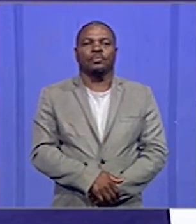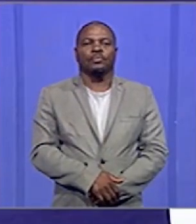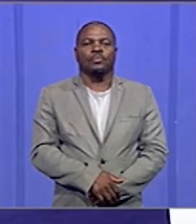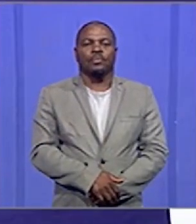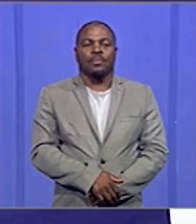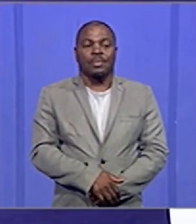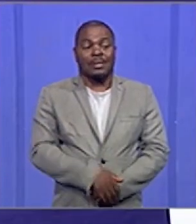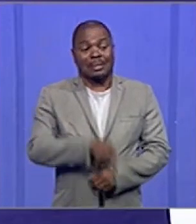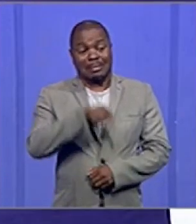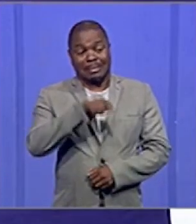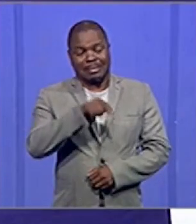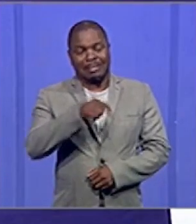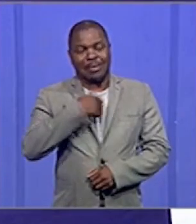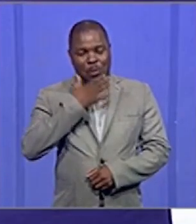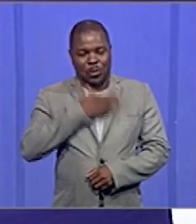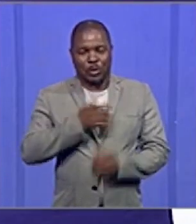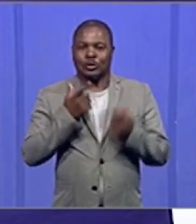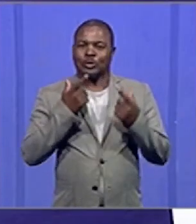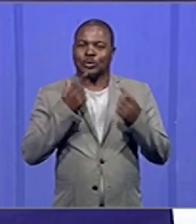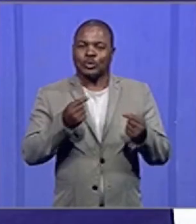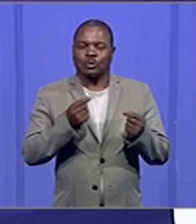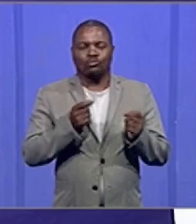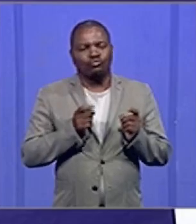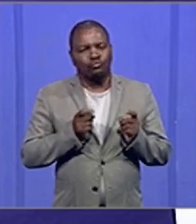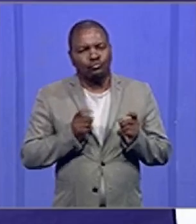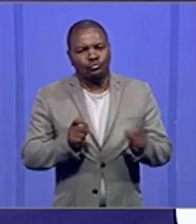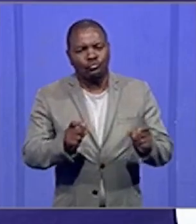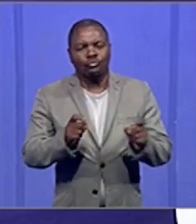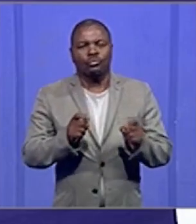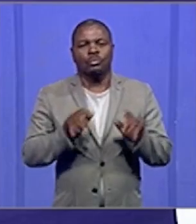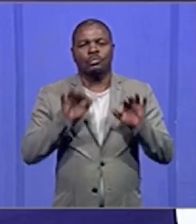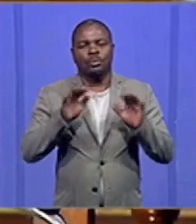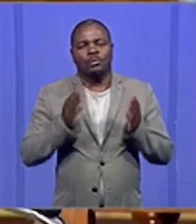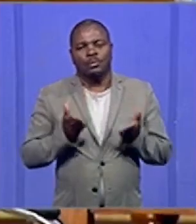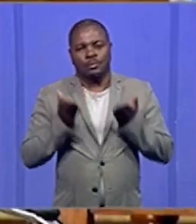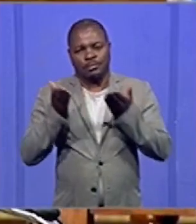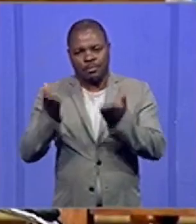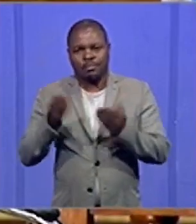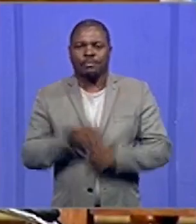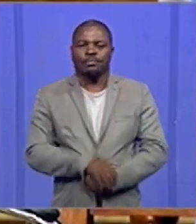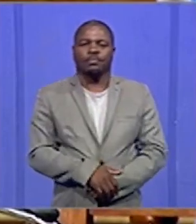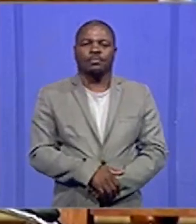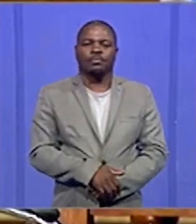Ke yona ntho e re shebileng ho etsa ho potlakisa phano ya ditshebeletso.